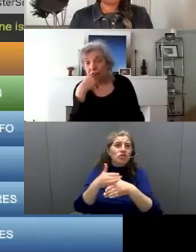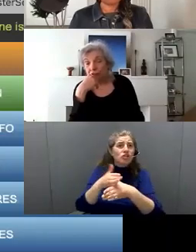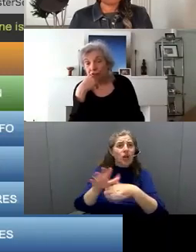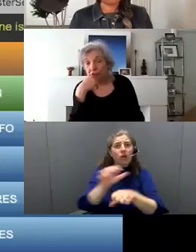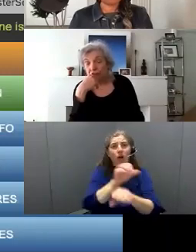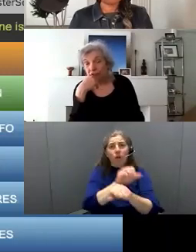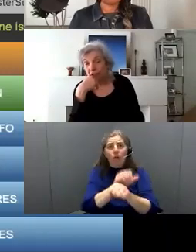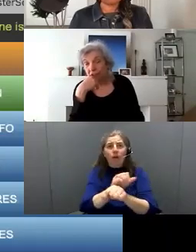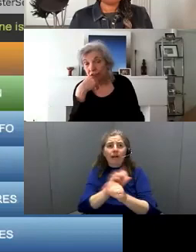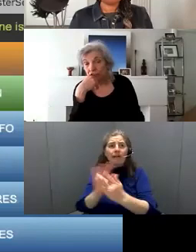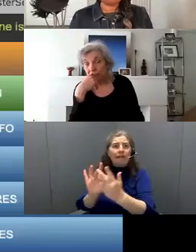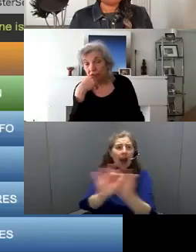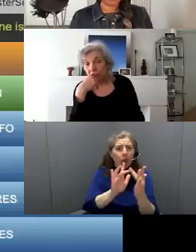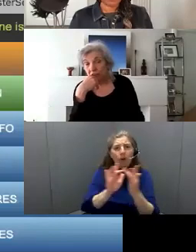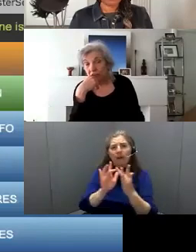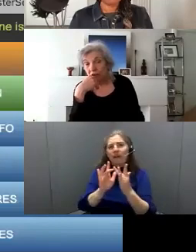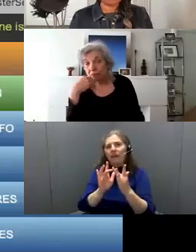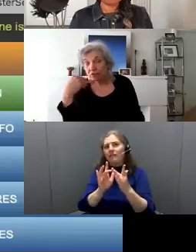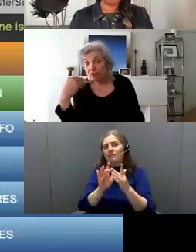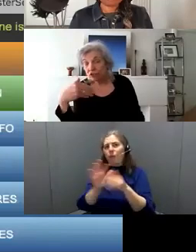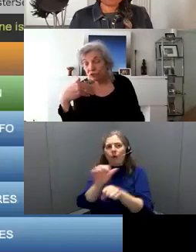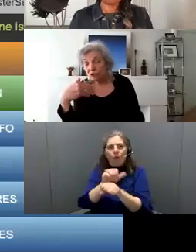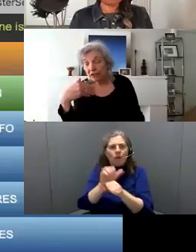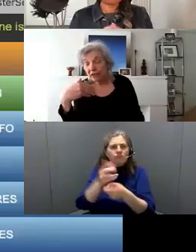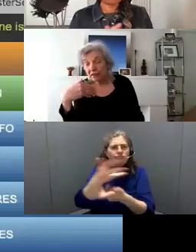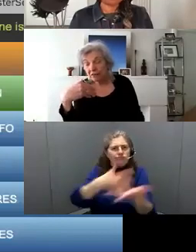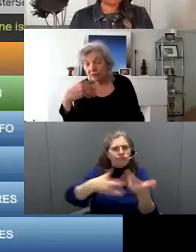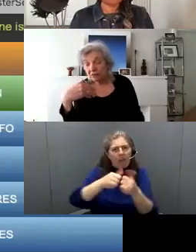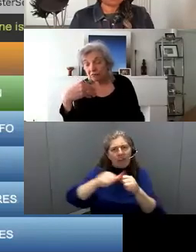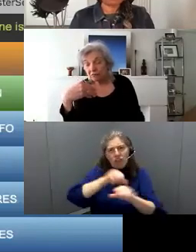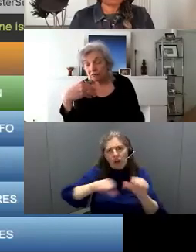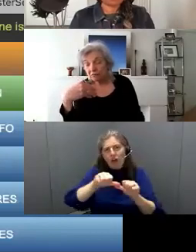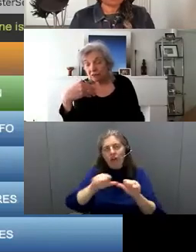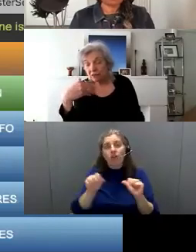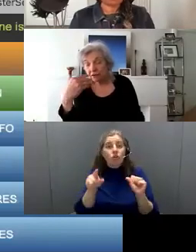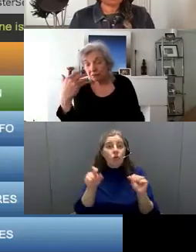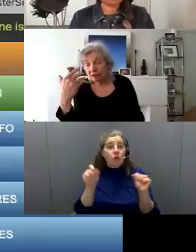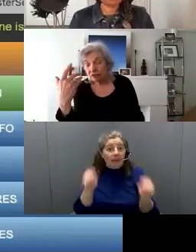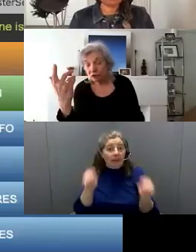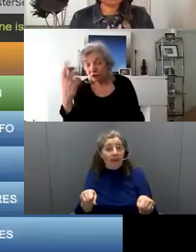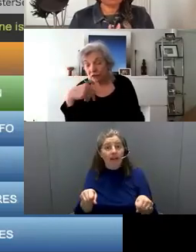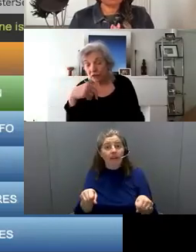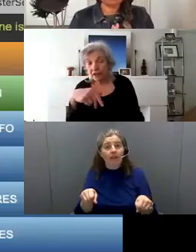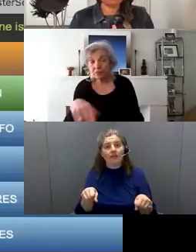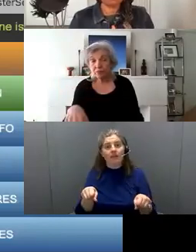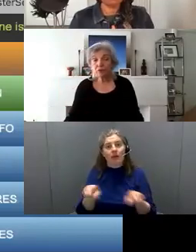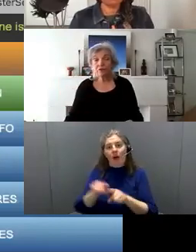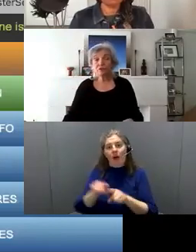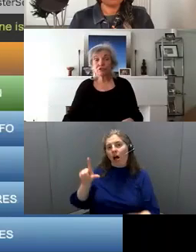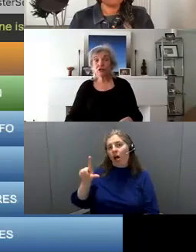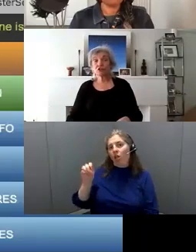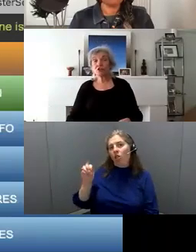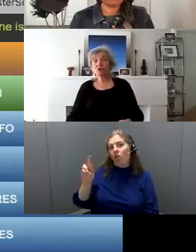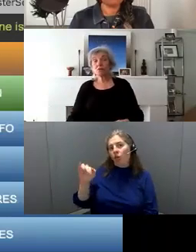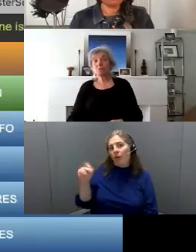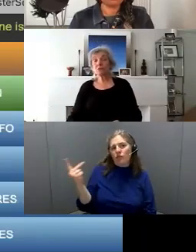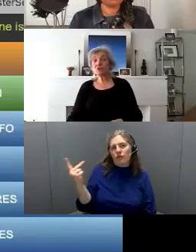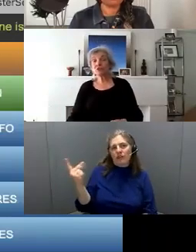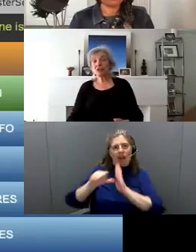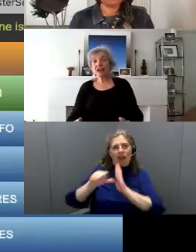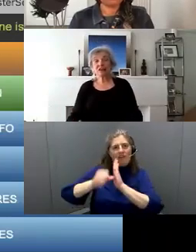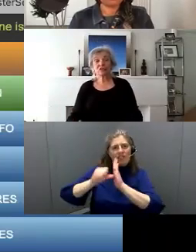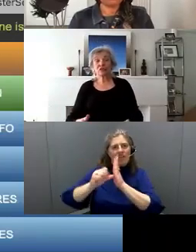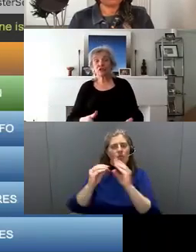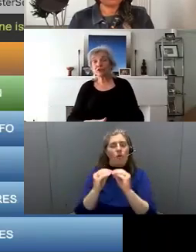early versioning stage. Yeah. You can, as Laurie and I think both emphasized, there